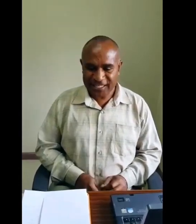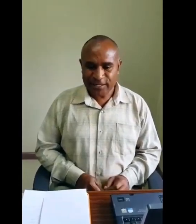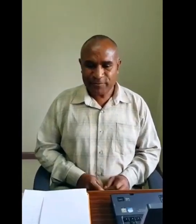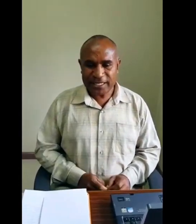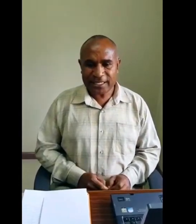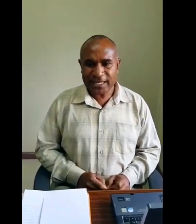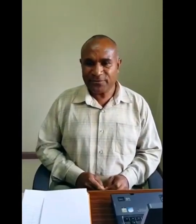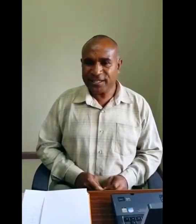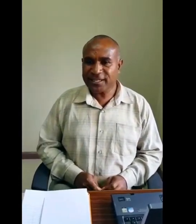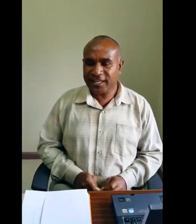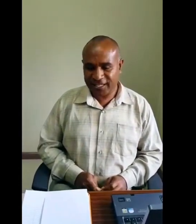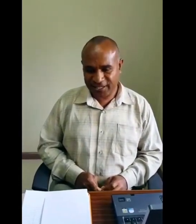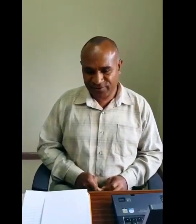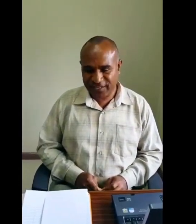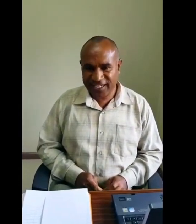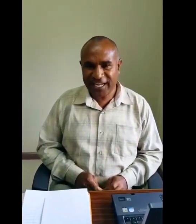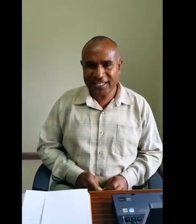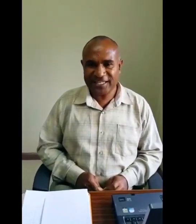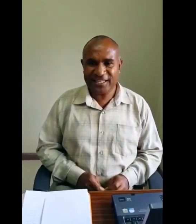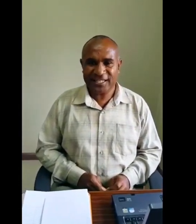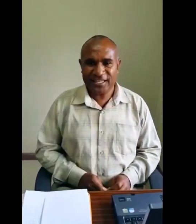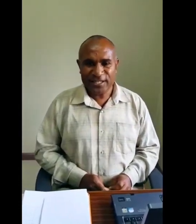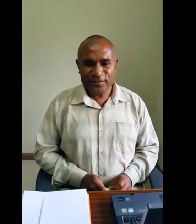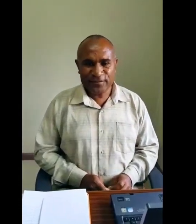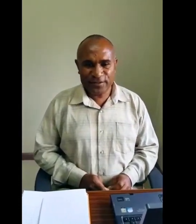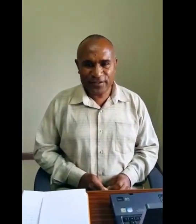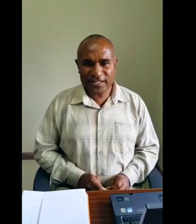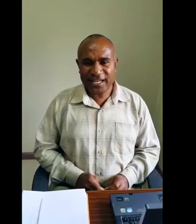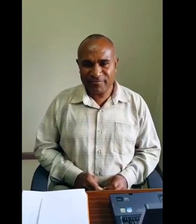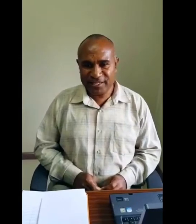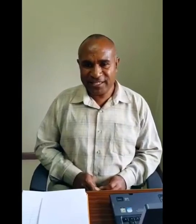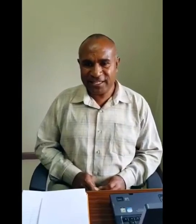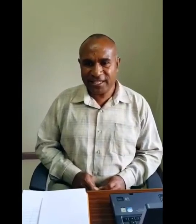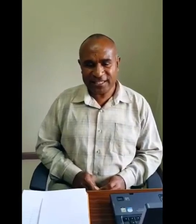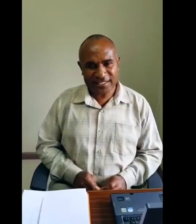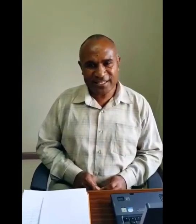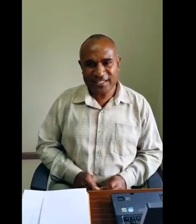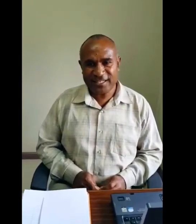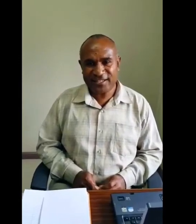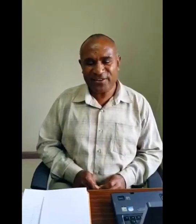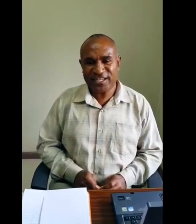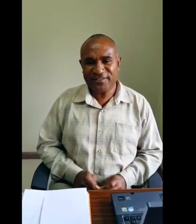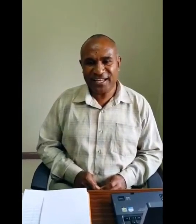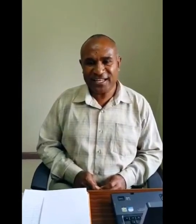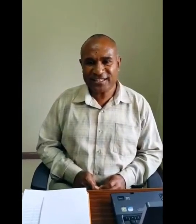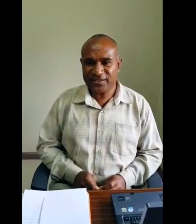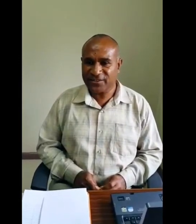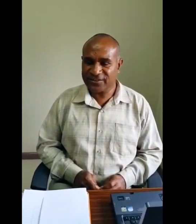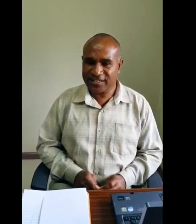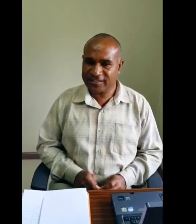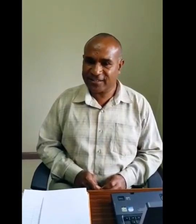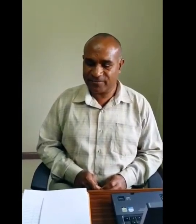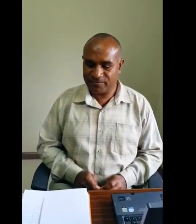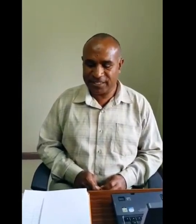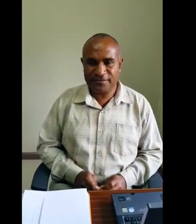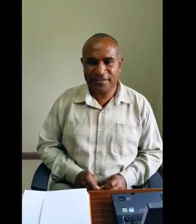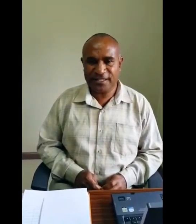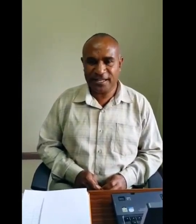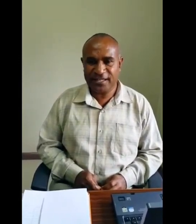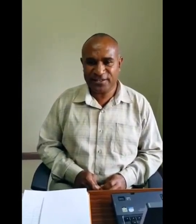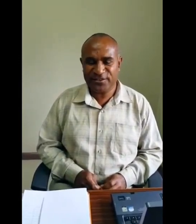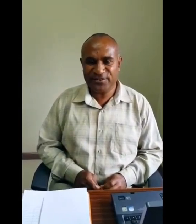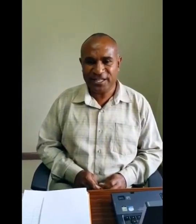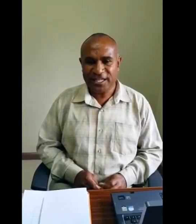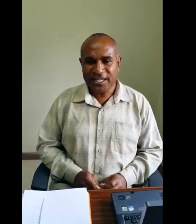as well. But we thank you very highly for the timely assistance that you are giving us. So let's believe